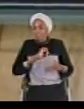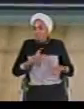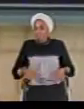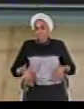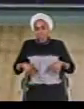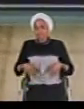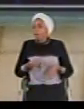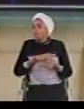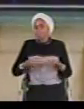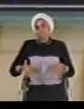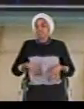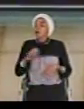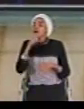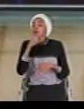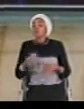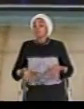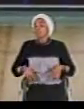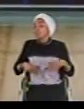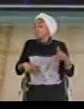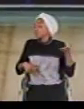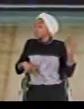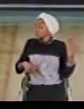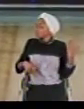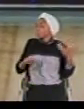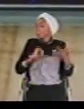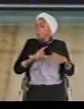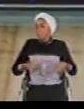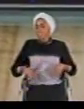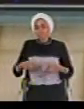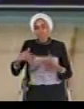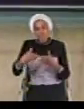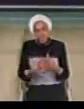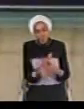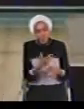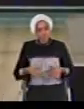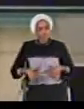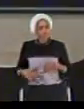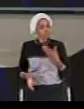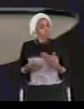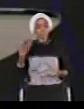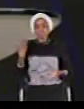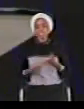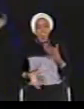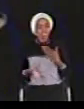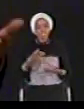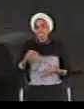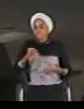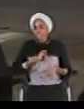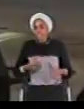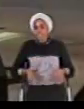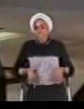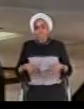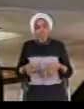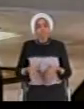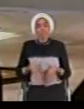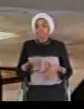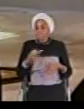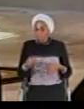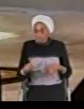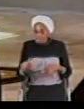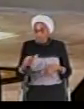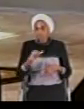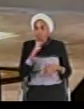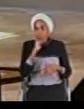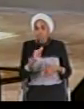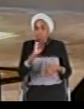the old life. I live the newness of life. Nevertheless, I live, yet not